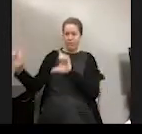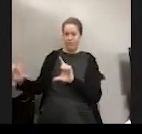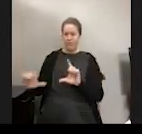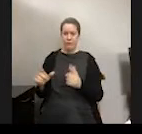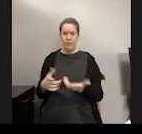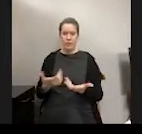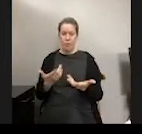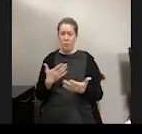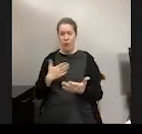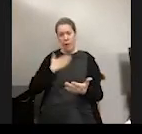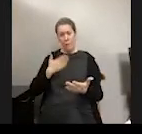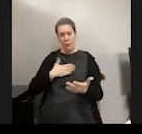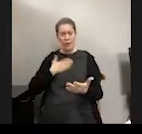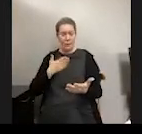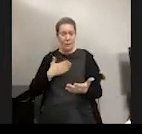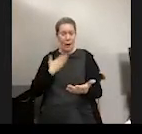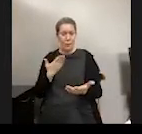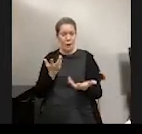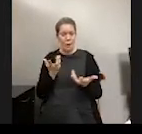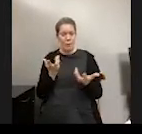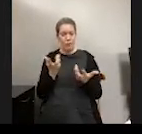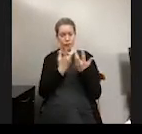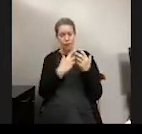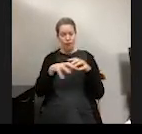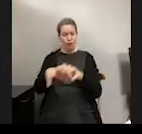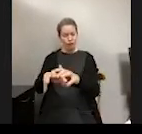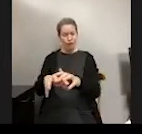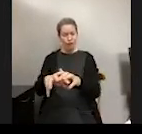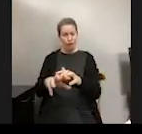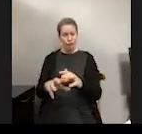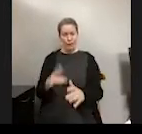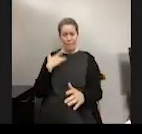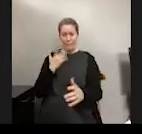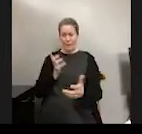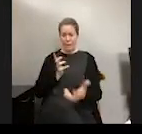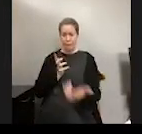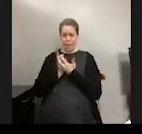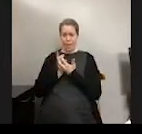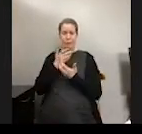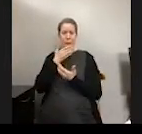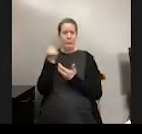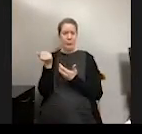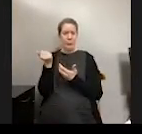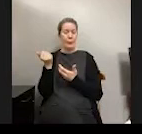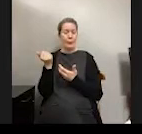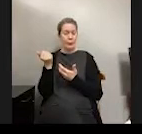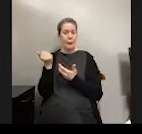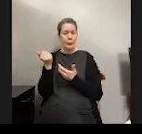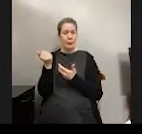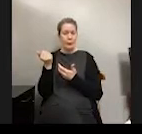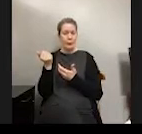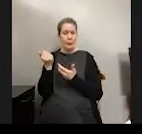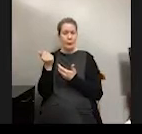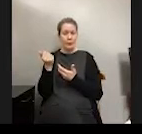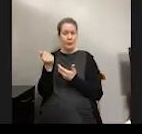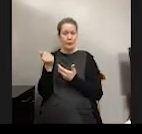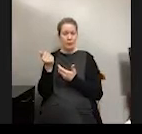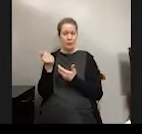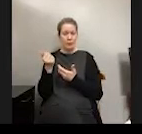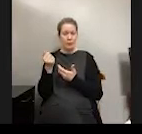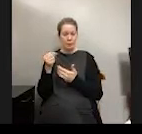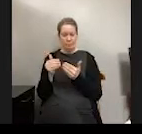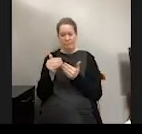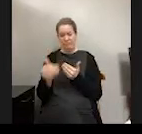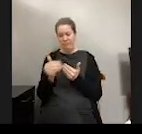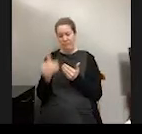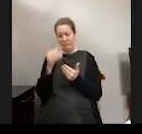And it really actually, like I said, suits my mandate better and really fits. And we were planning on going ahead this summer for a little while. We thought we